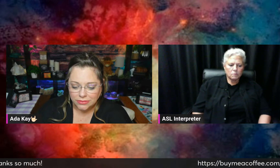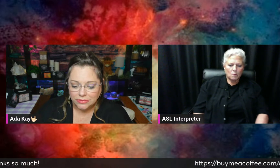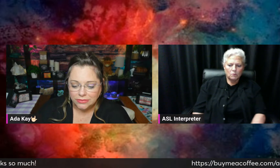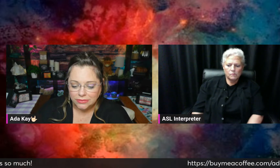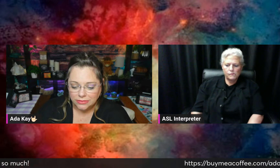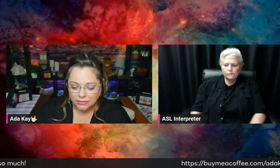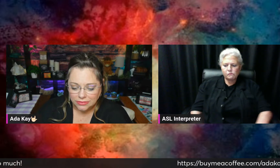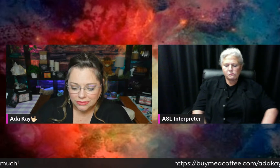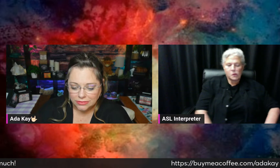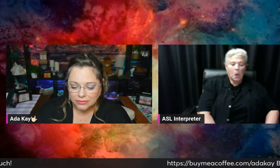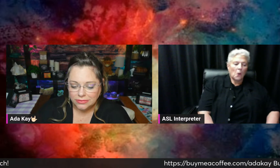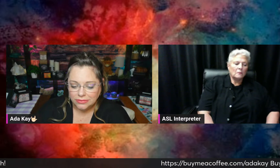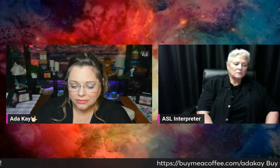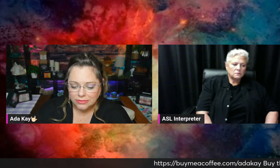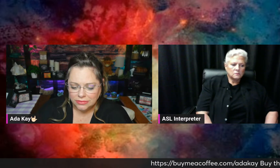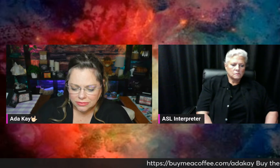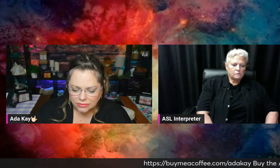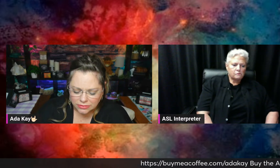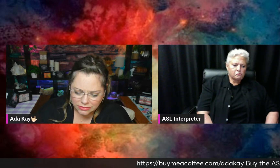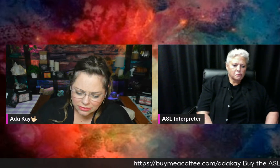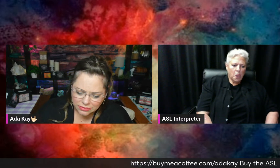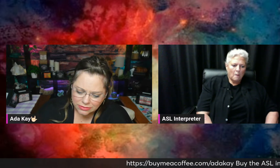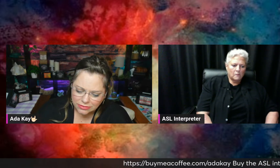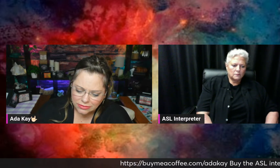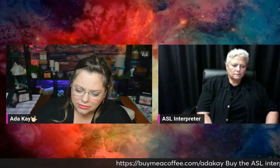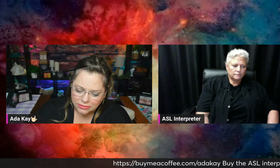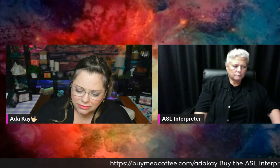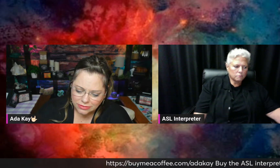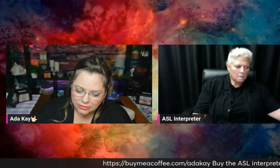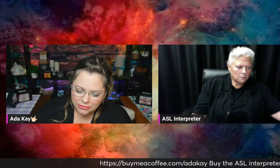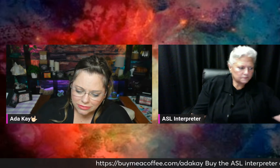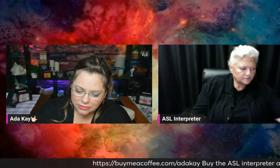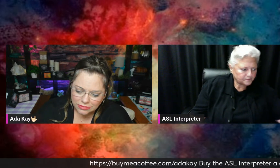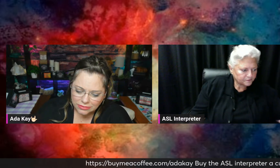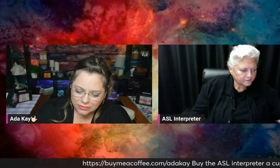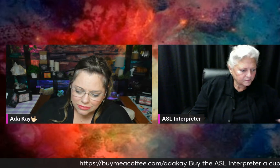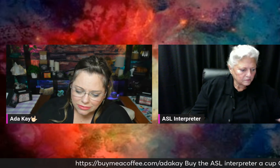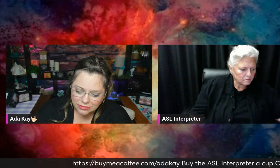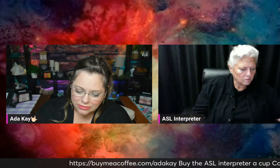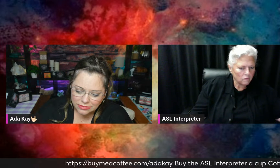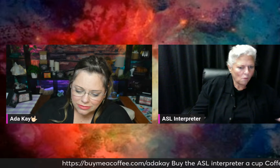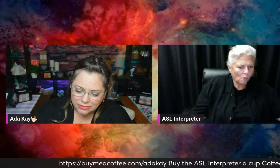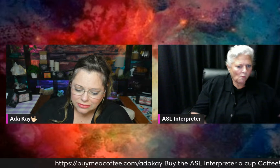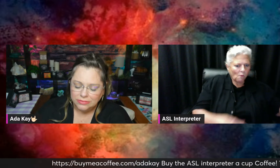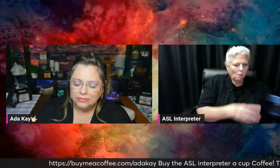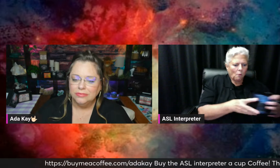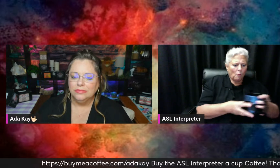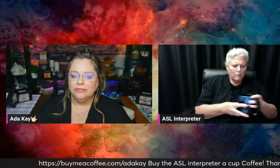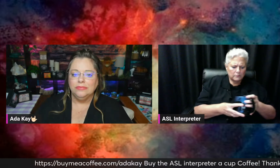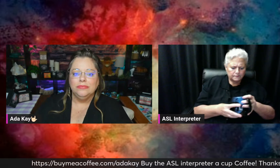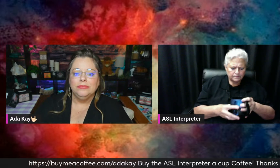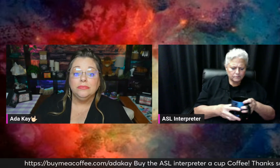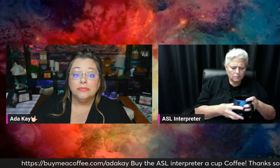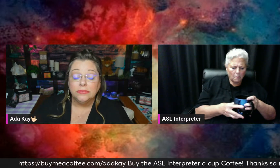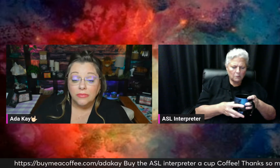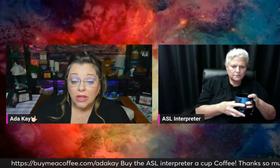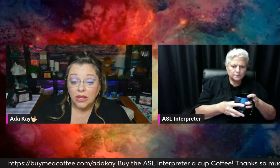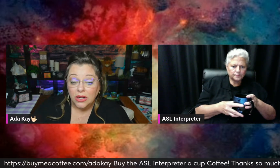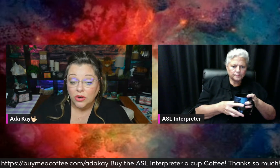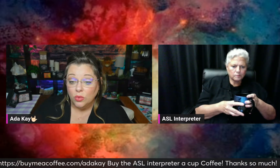get these like really bad reactions. And so it takes me a few days to come out of them.